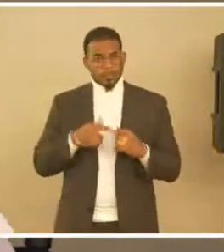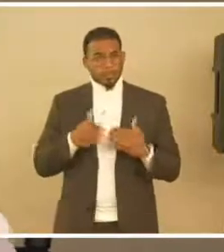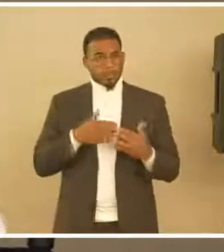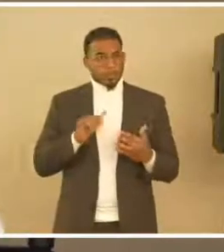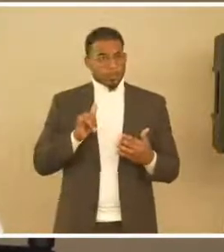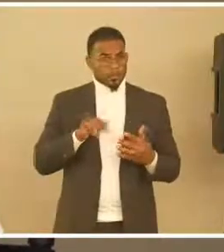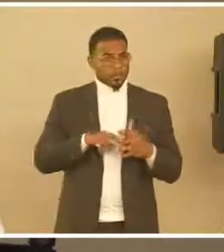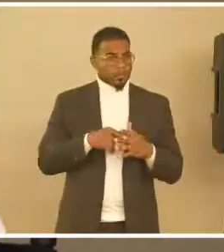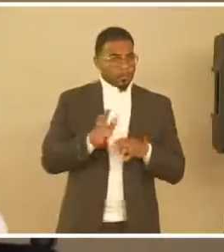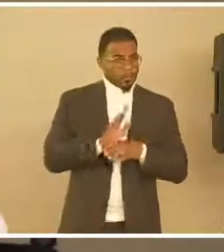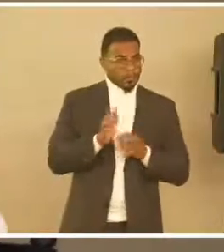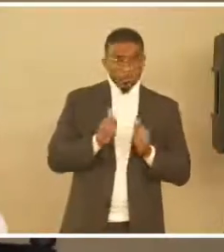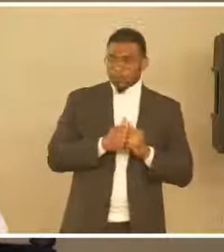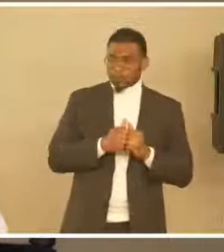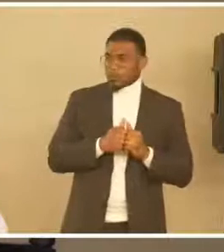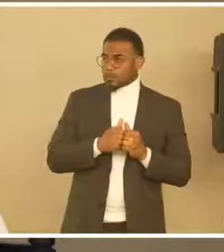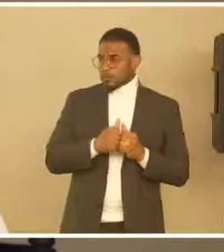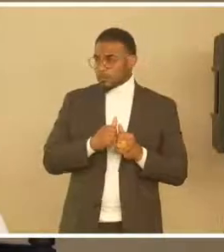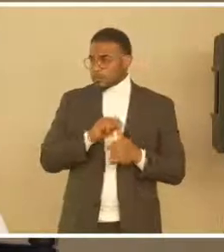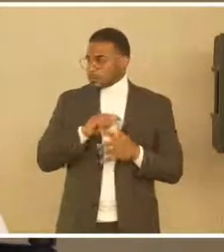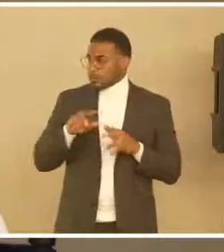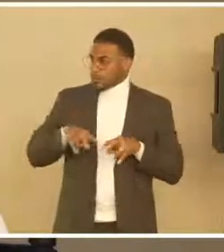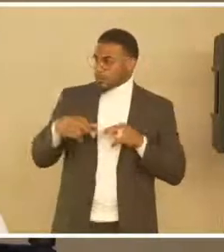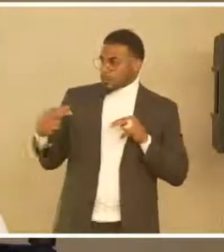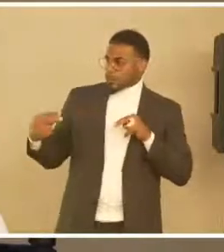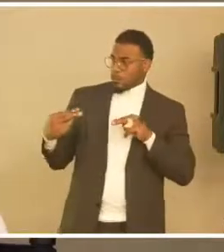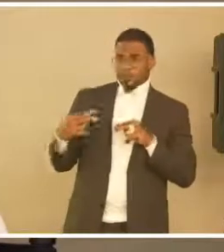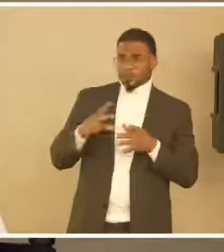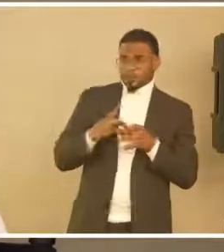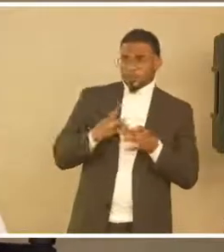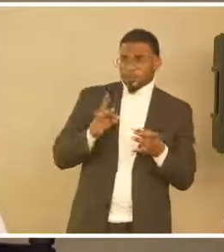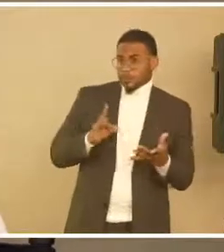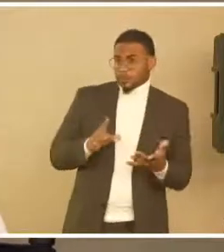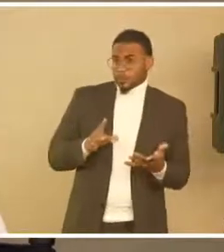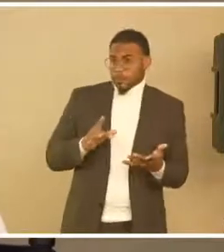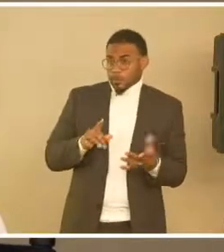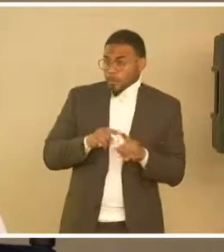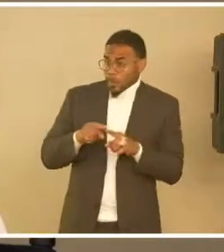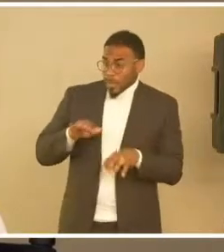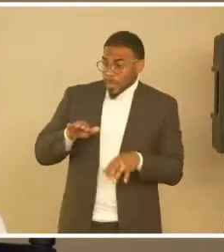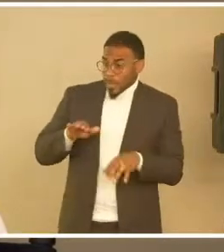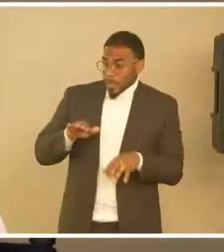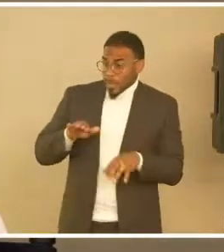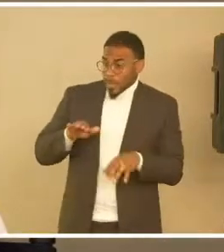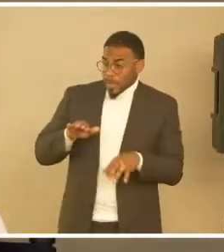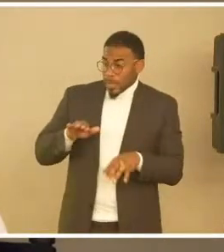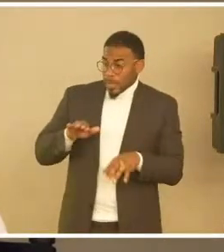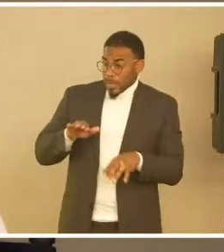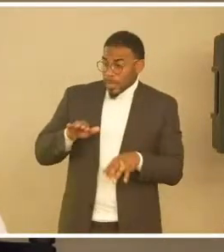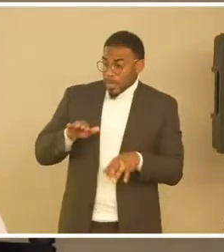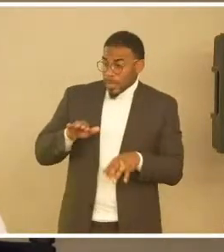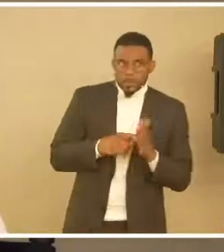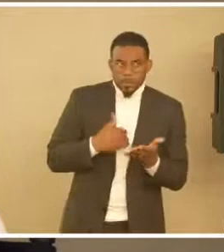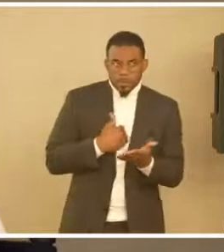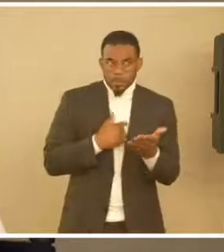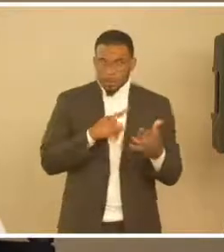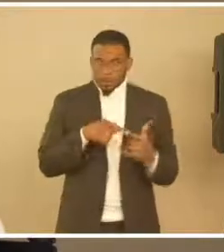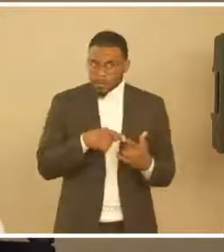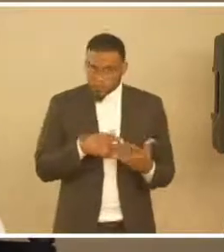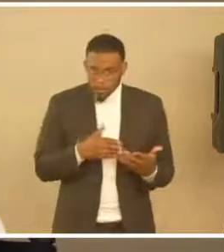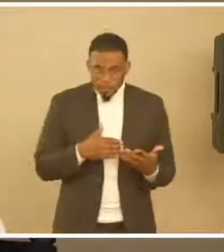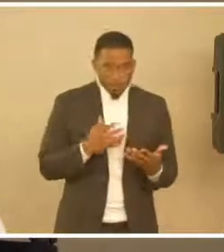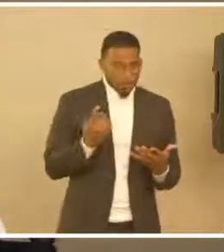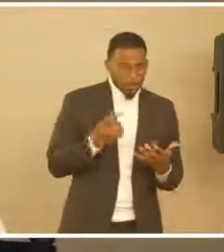Even like starting the film with Lucien Jean-Baptiste saying that as a child, the only example he had about,